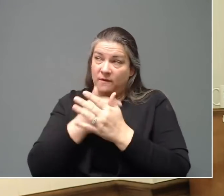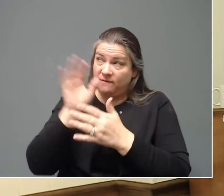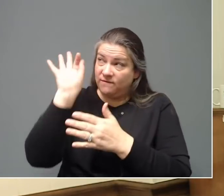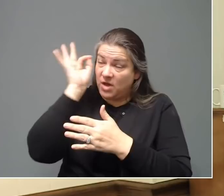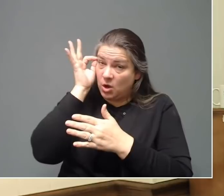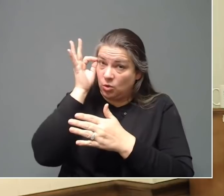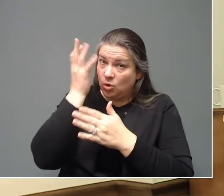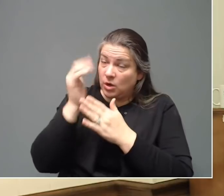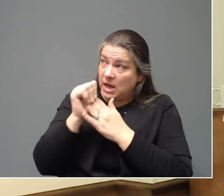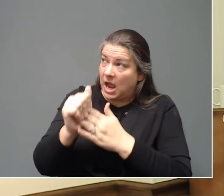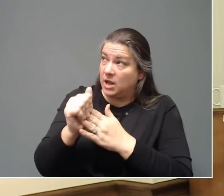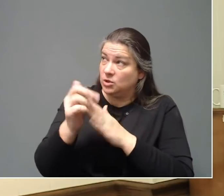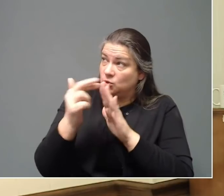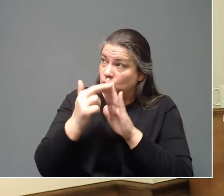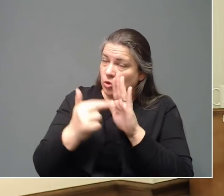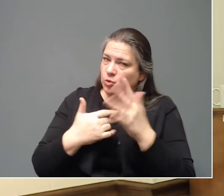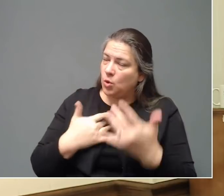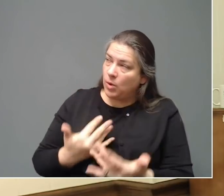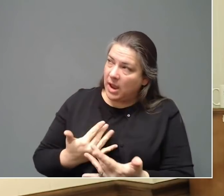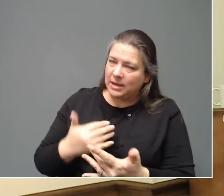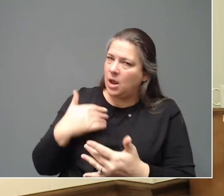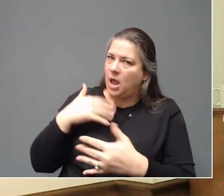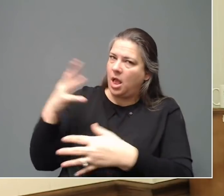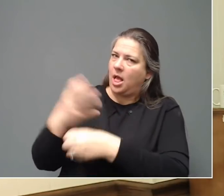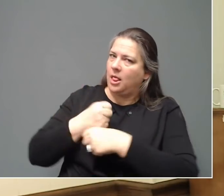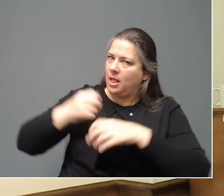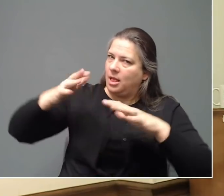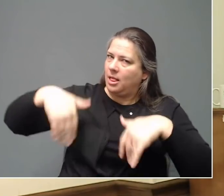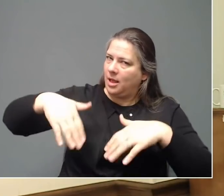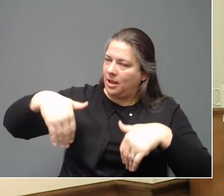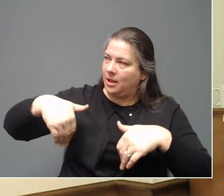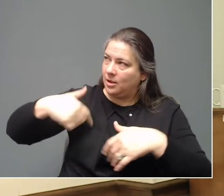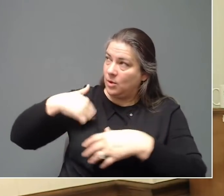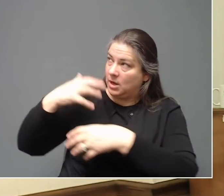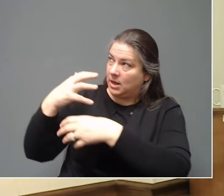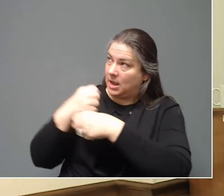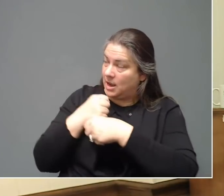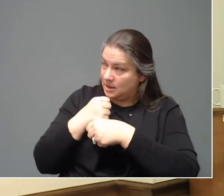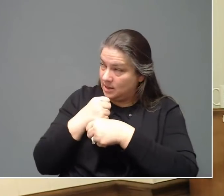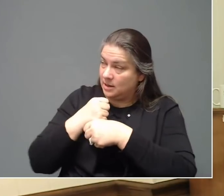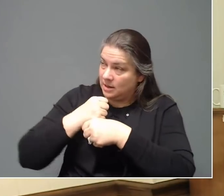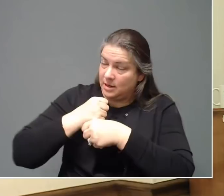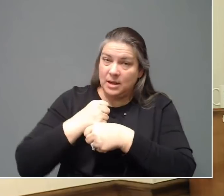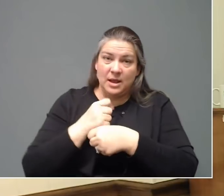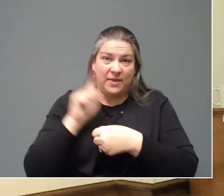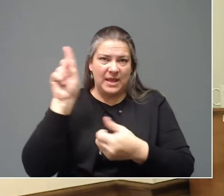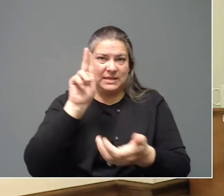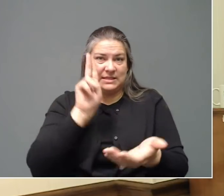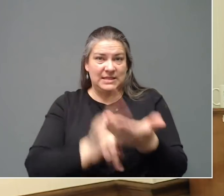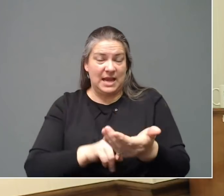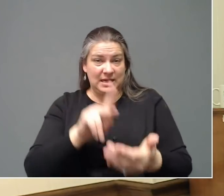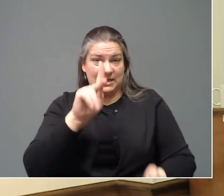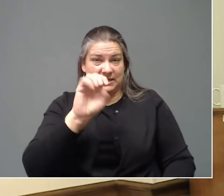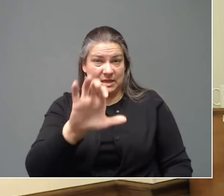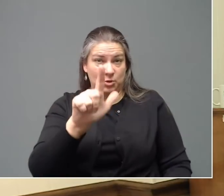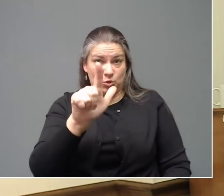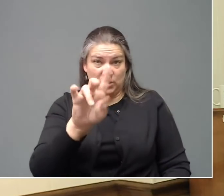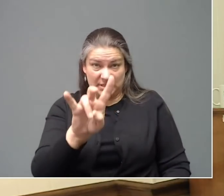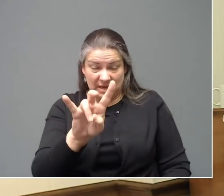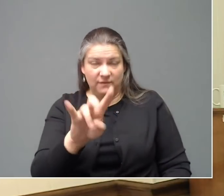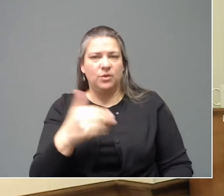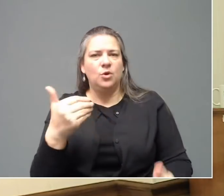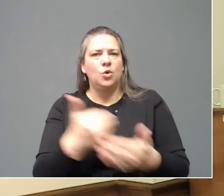have yet, which is understandable from their perspective because this was signed on December 27th. There were some new programs set up. There were